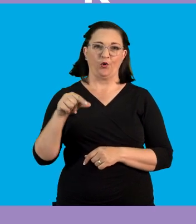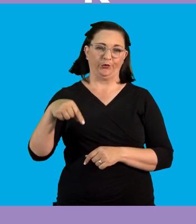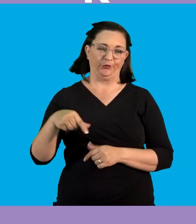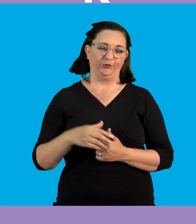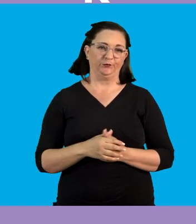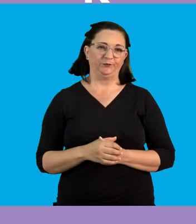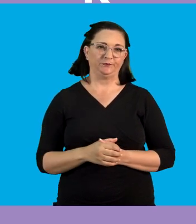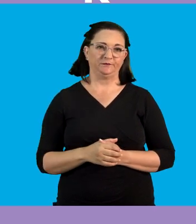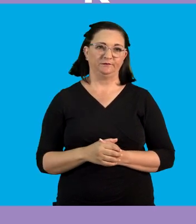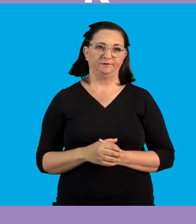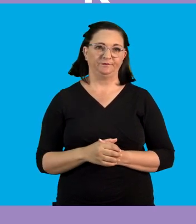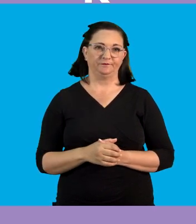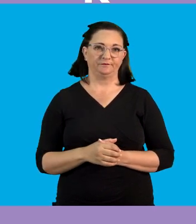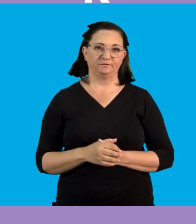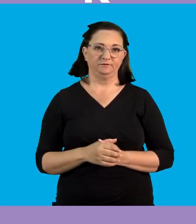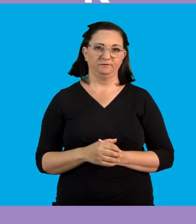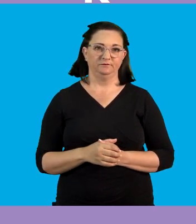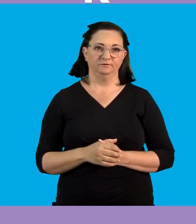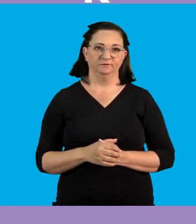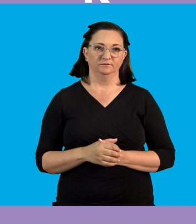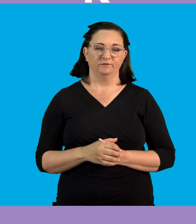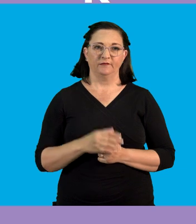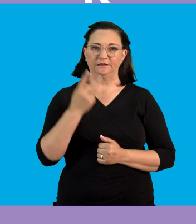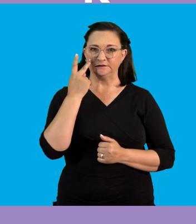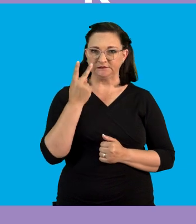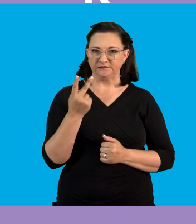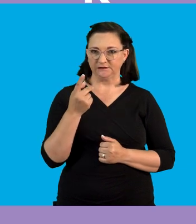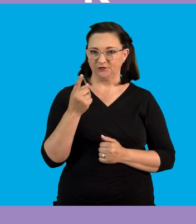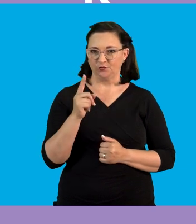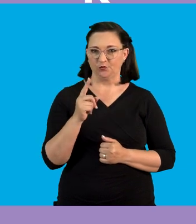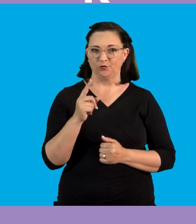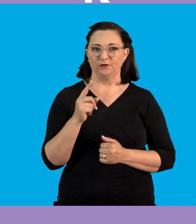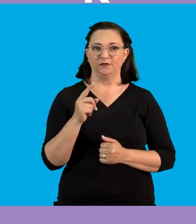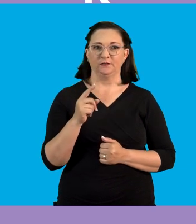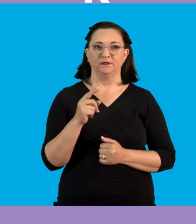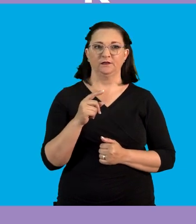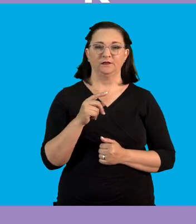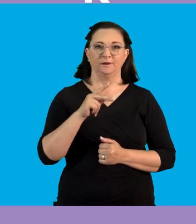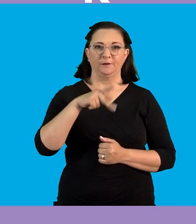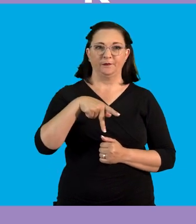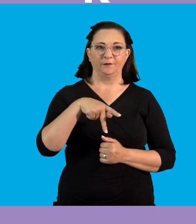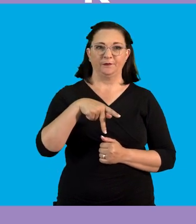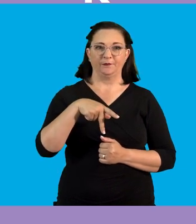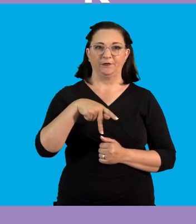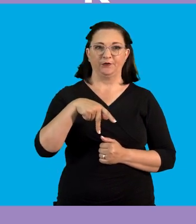TRQ. Those are the two triangles that are there. And as you look through it, you could see that also triangle